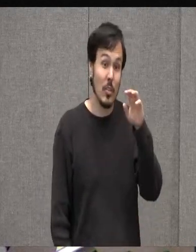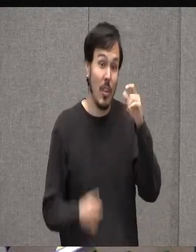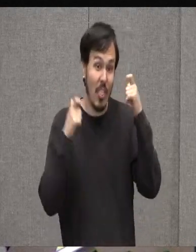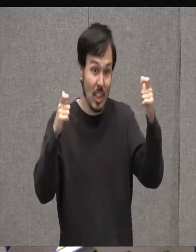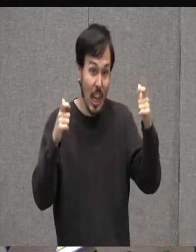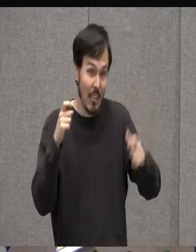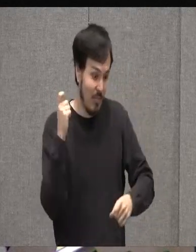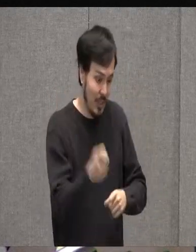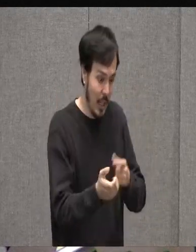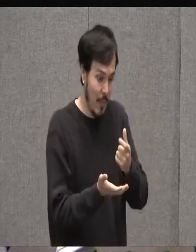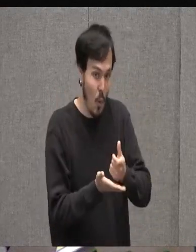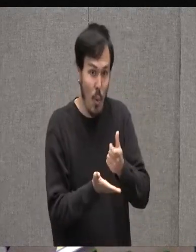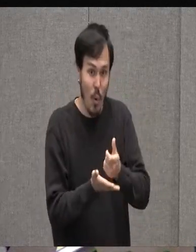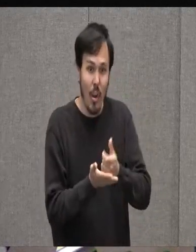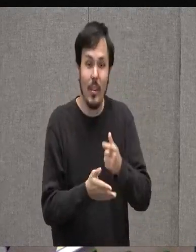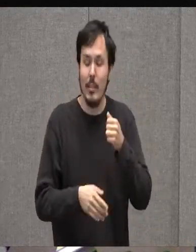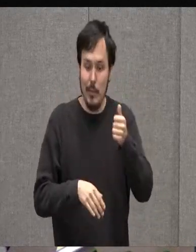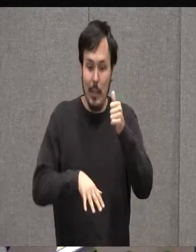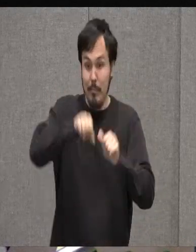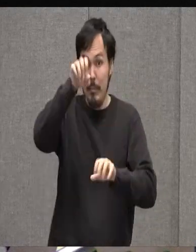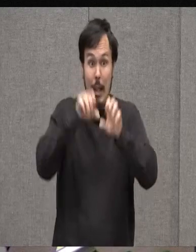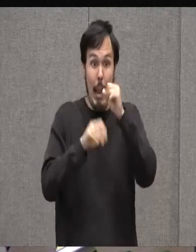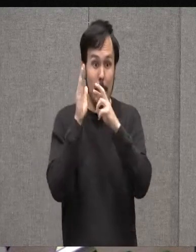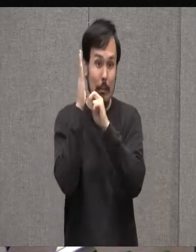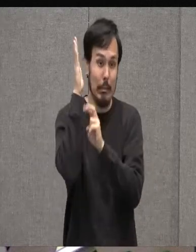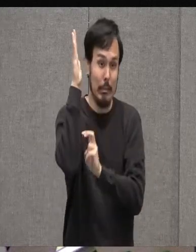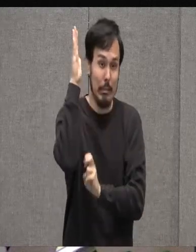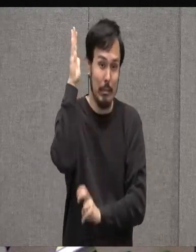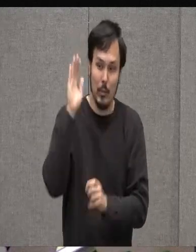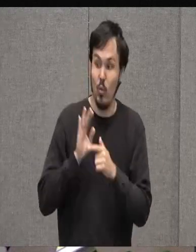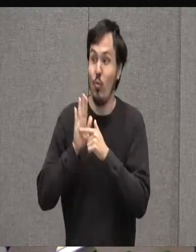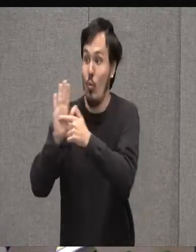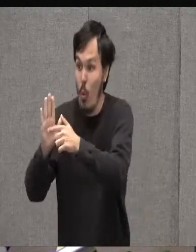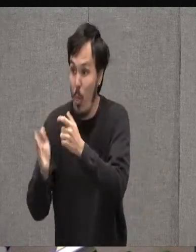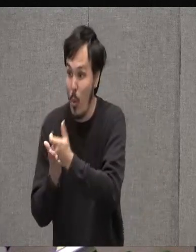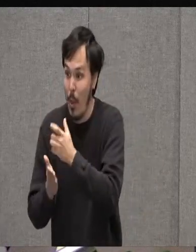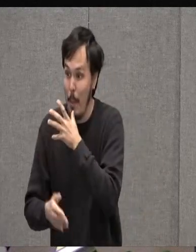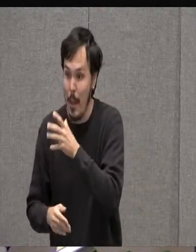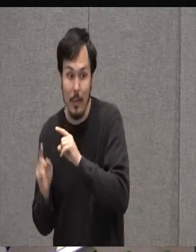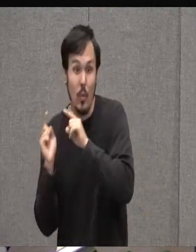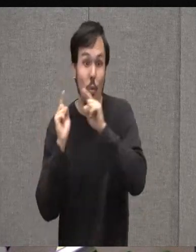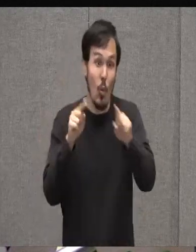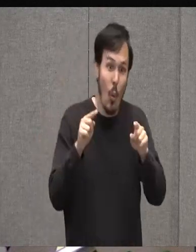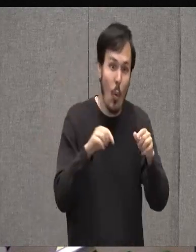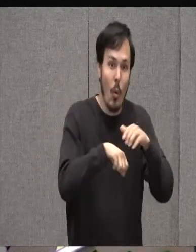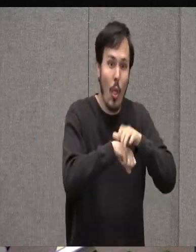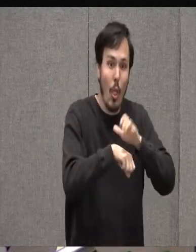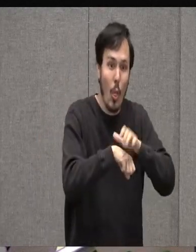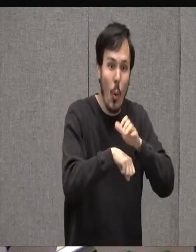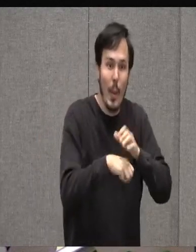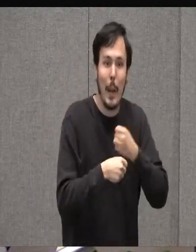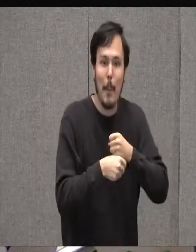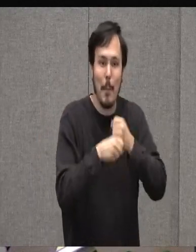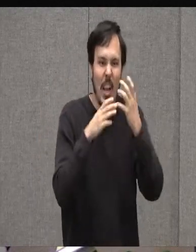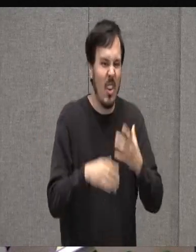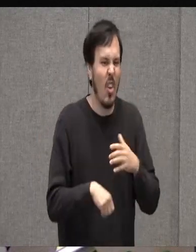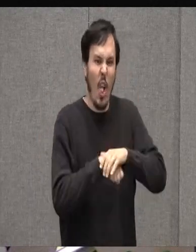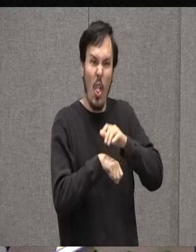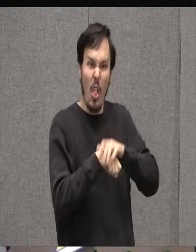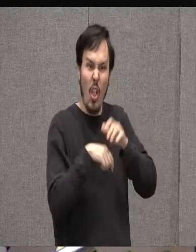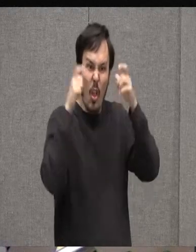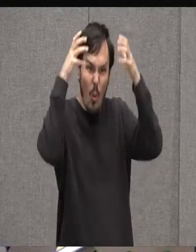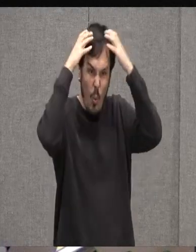lad. I had a great head of flaming red hair, and now look at me." "Why don't you have a wig?" asked Jim.